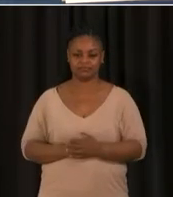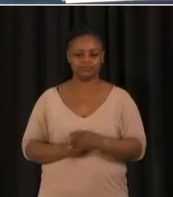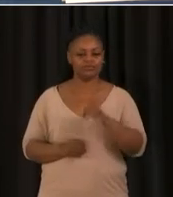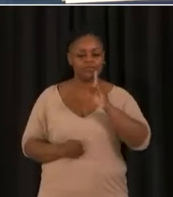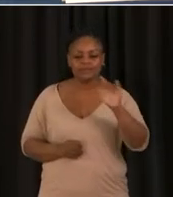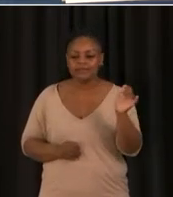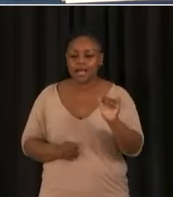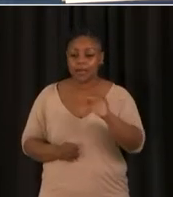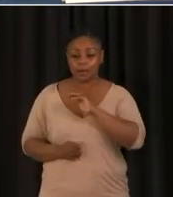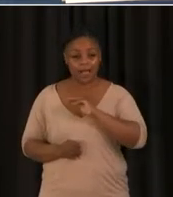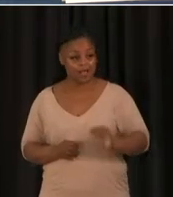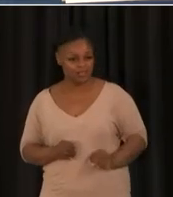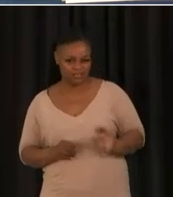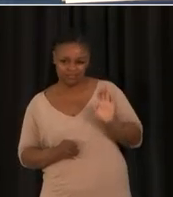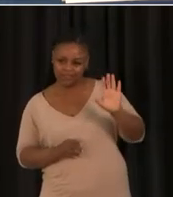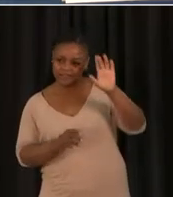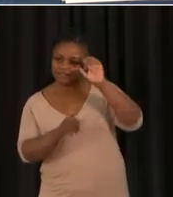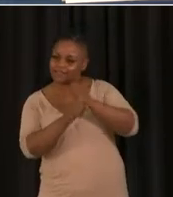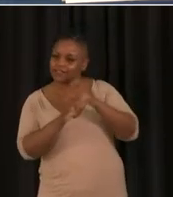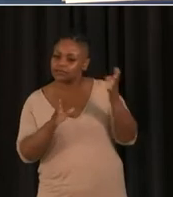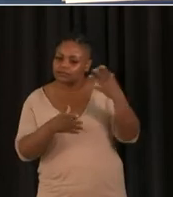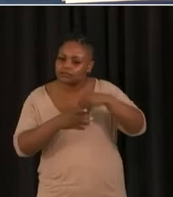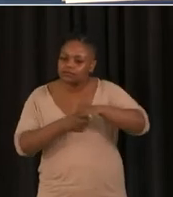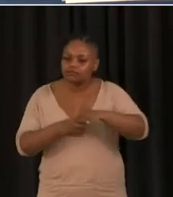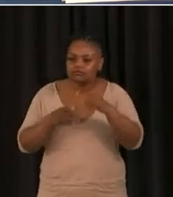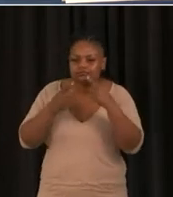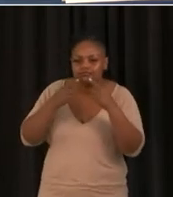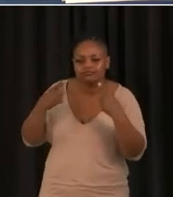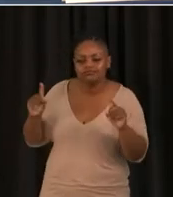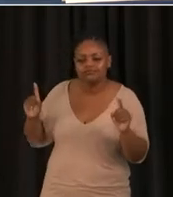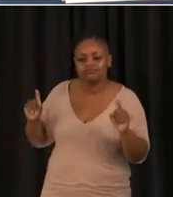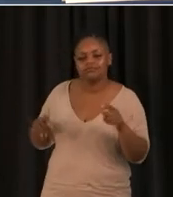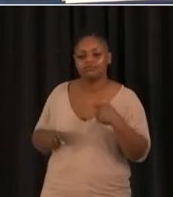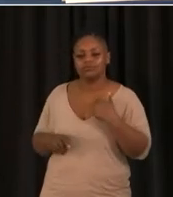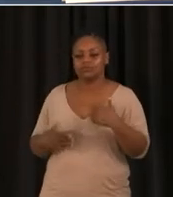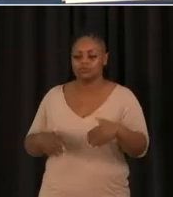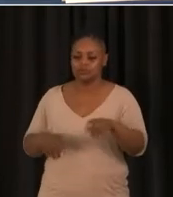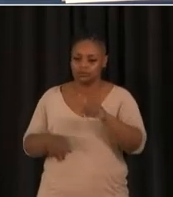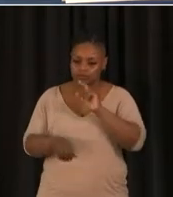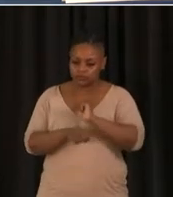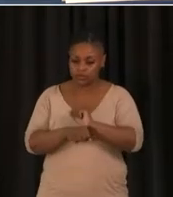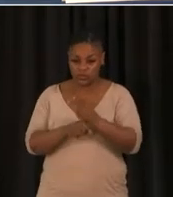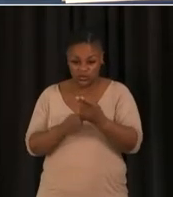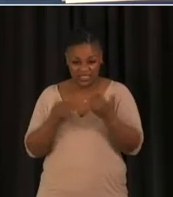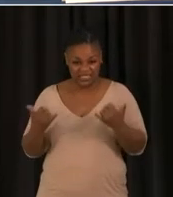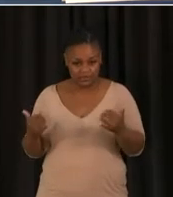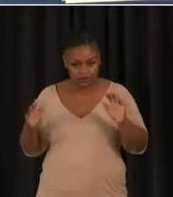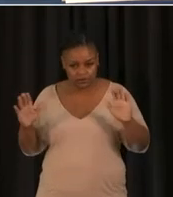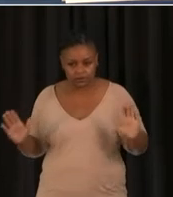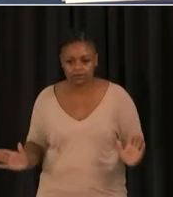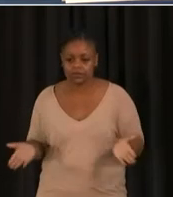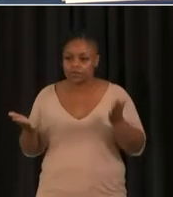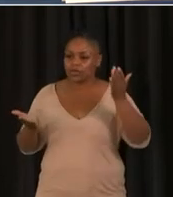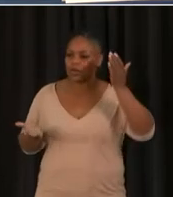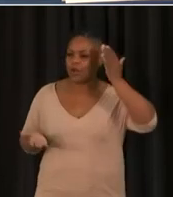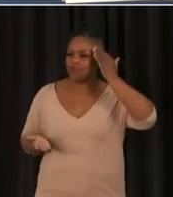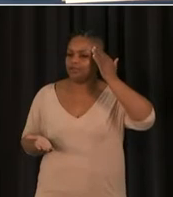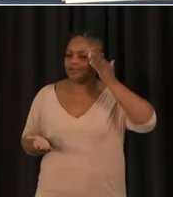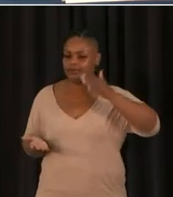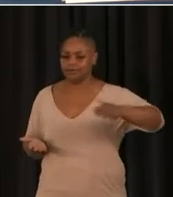www.disb.dc.gov, and you'll hear us say that throughout the presentation. So if you didn't catch it, just know that we'll share that information